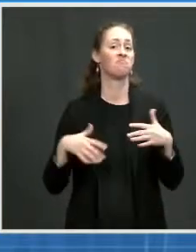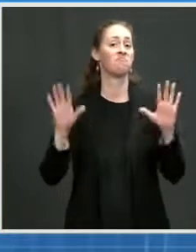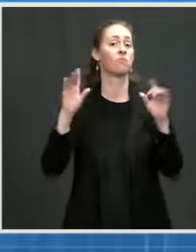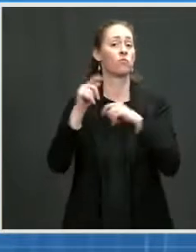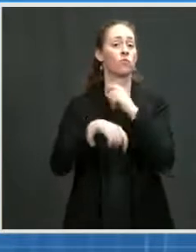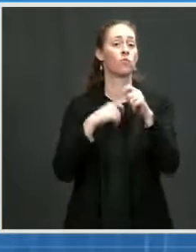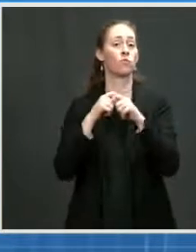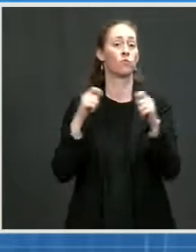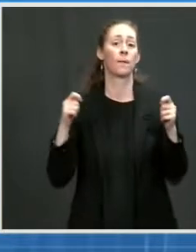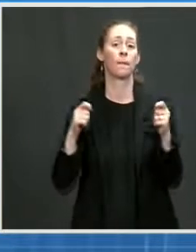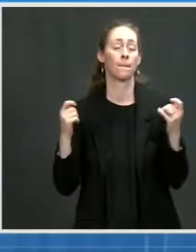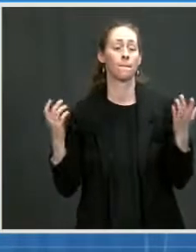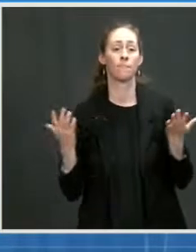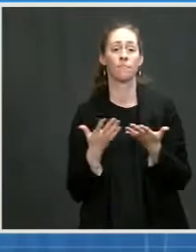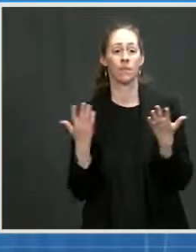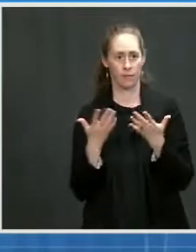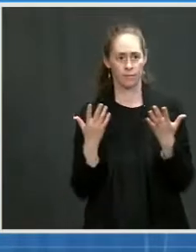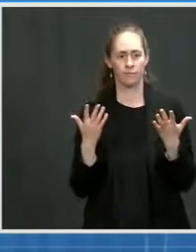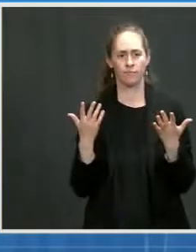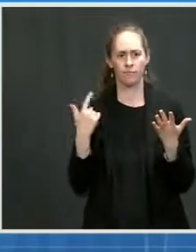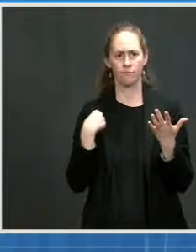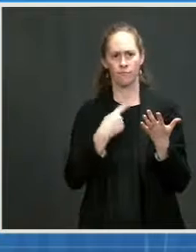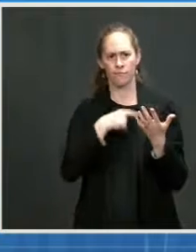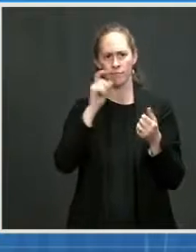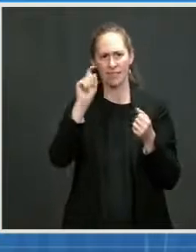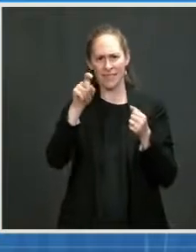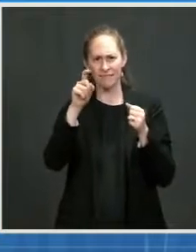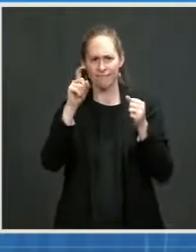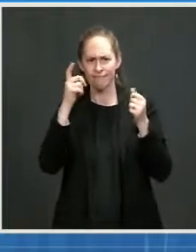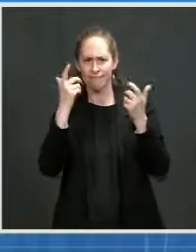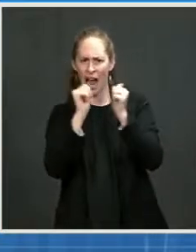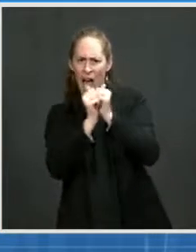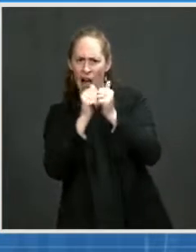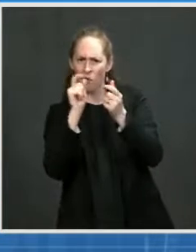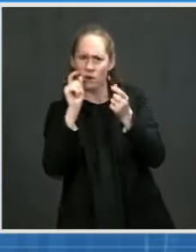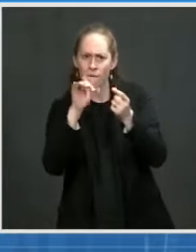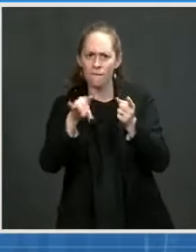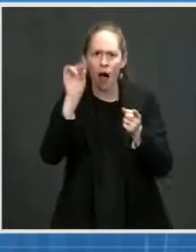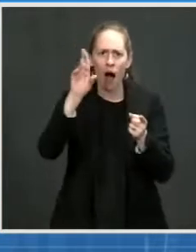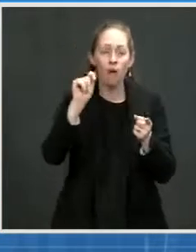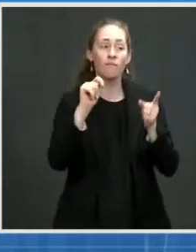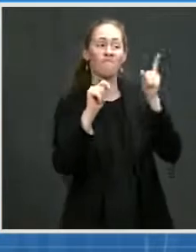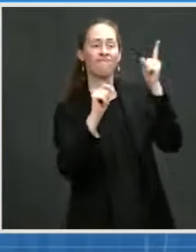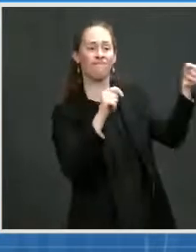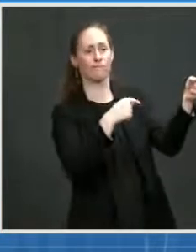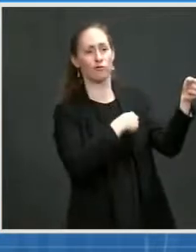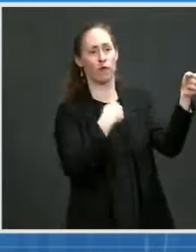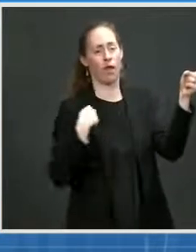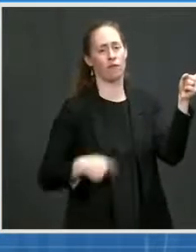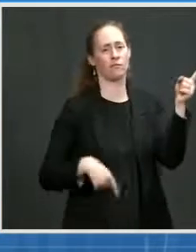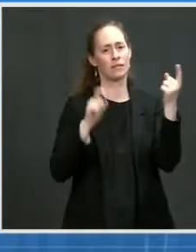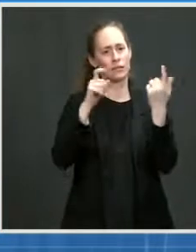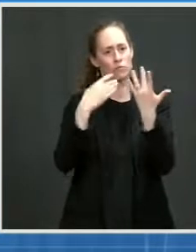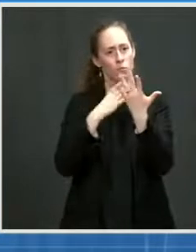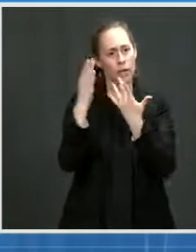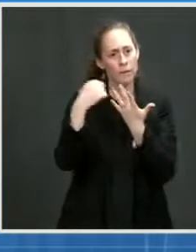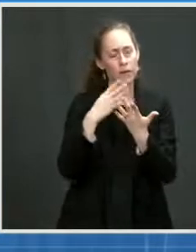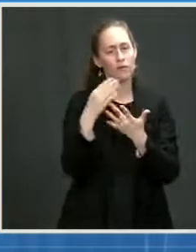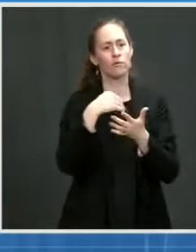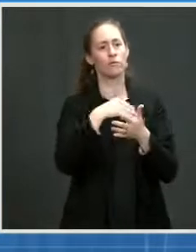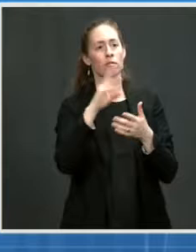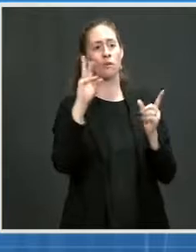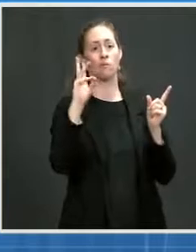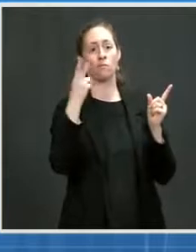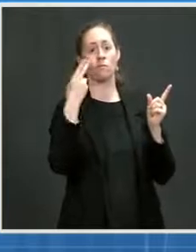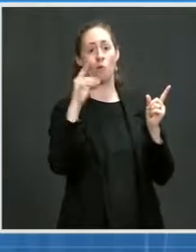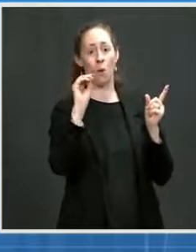bottom of this, and we need a completely transparent process from China. We need the WHO to assist in that matter. We don't feel like we have that now.